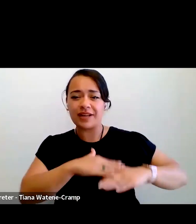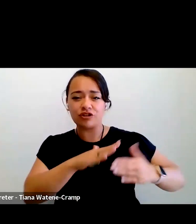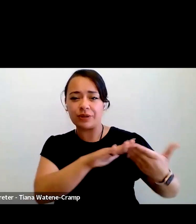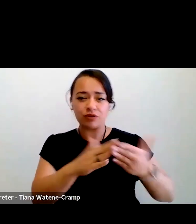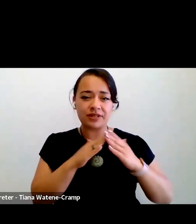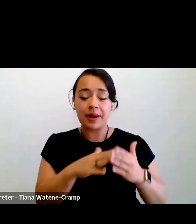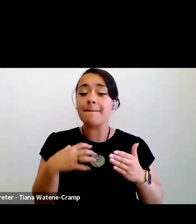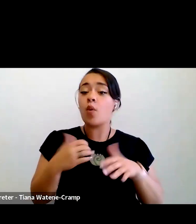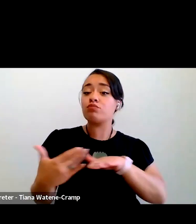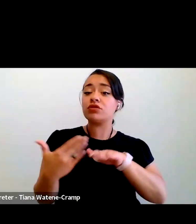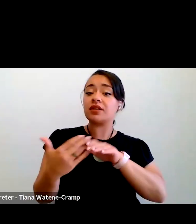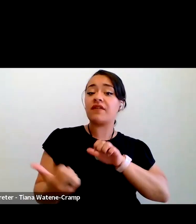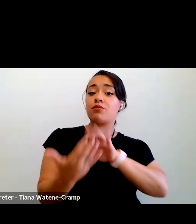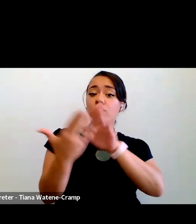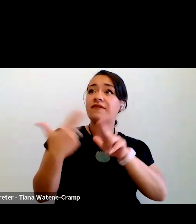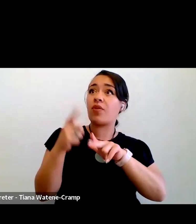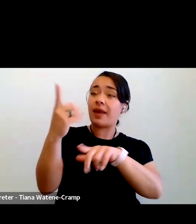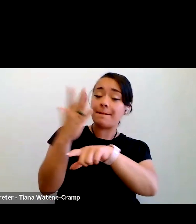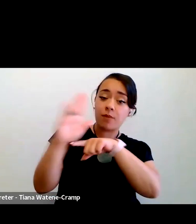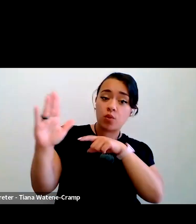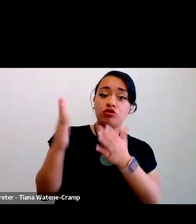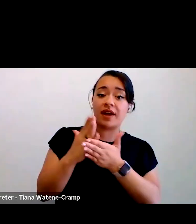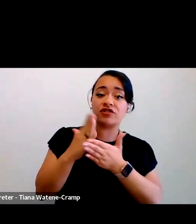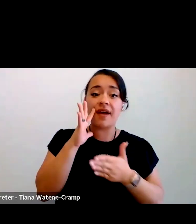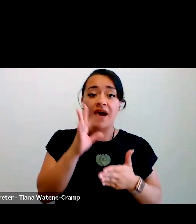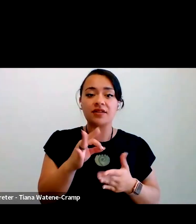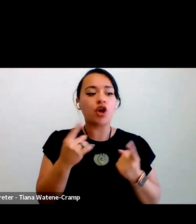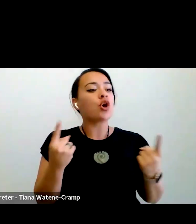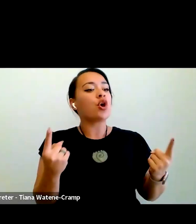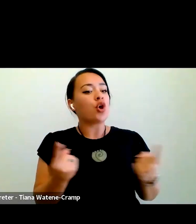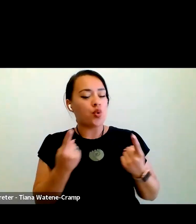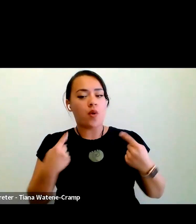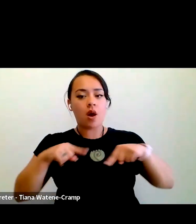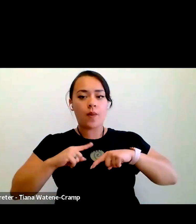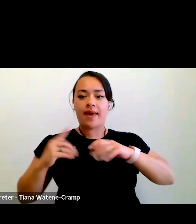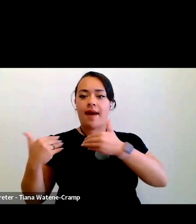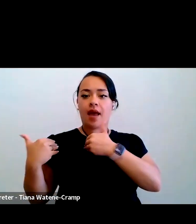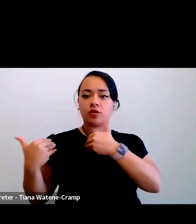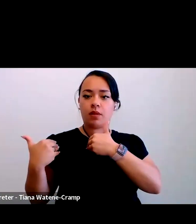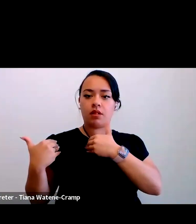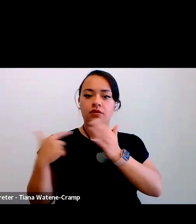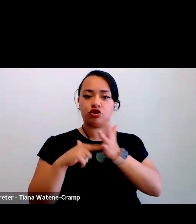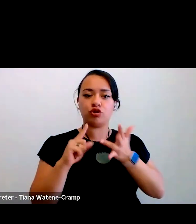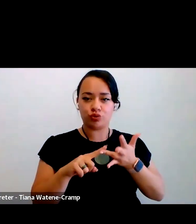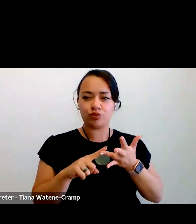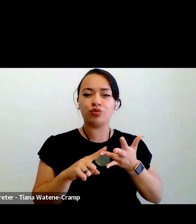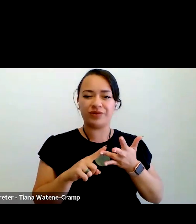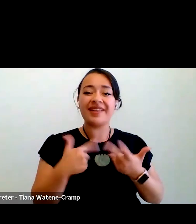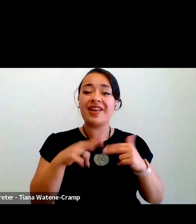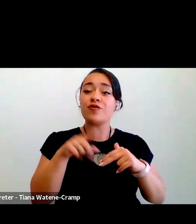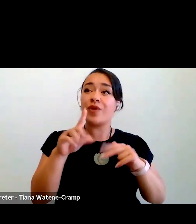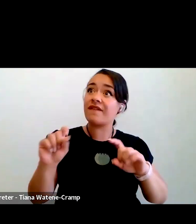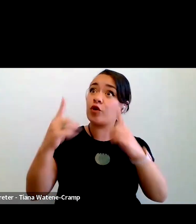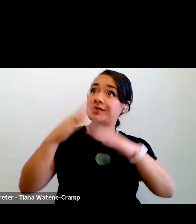productive approach is for that board to actually ask, who are we accountable to? And in fact, if you have a First Nations board